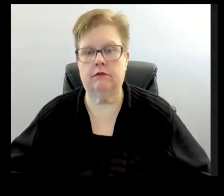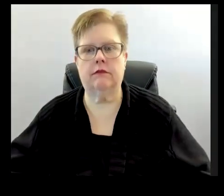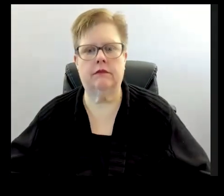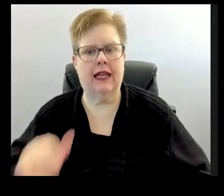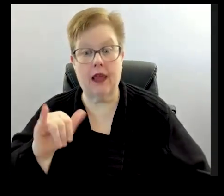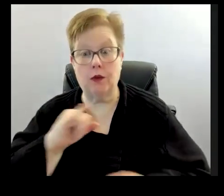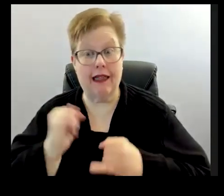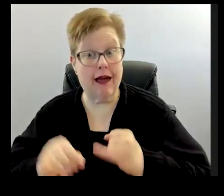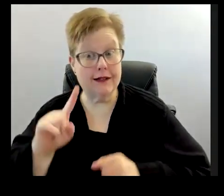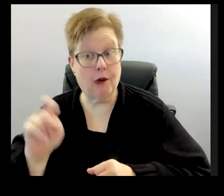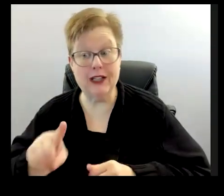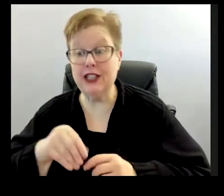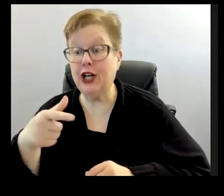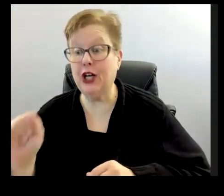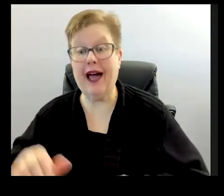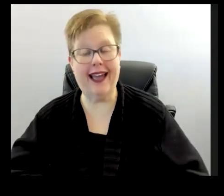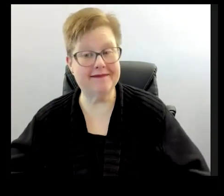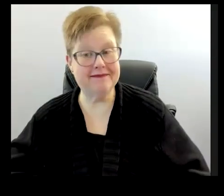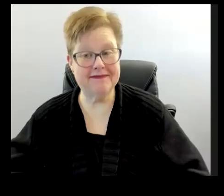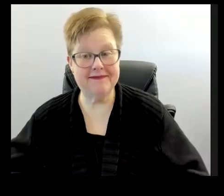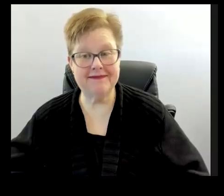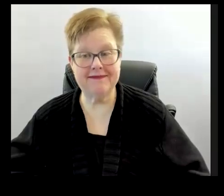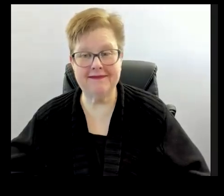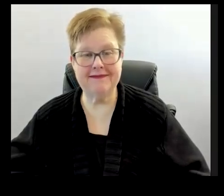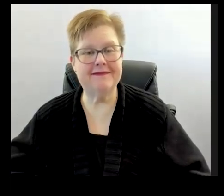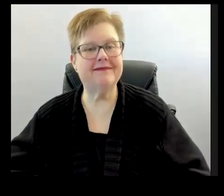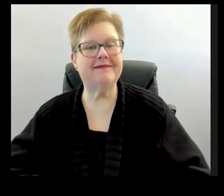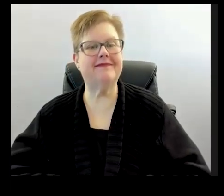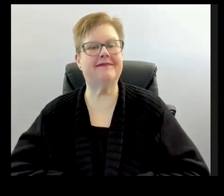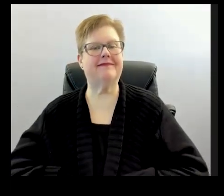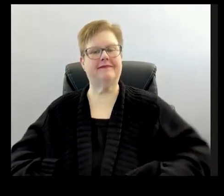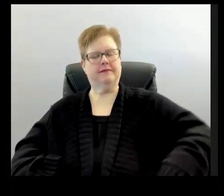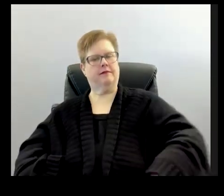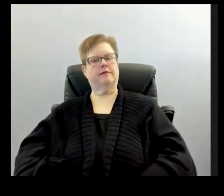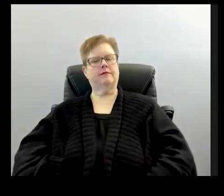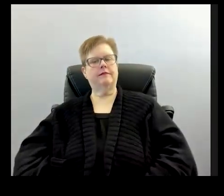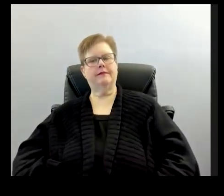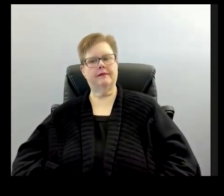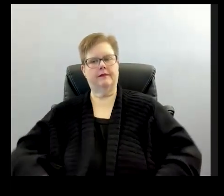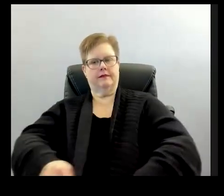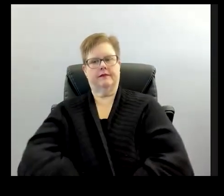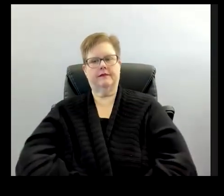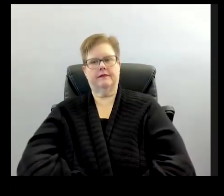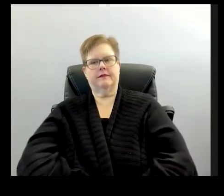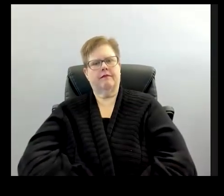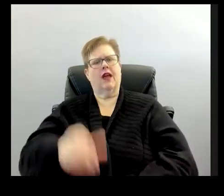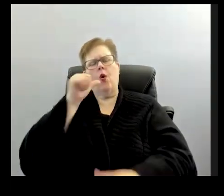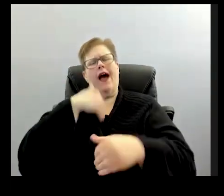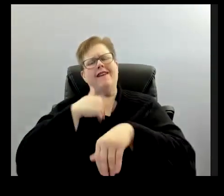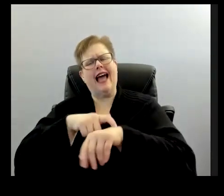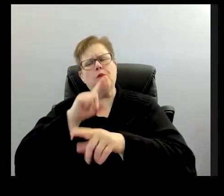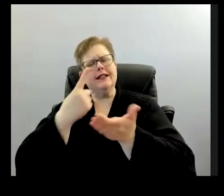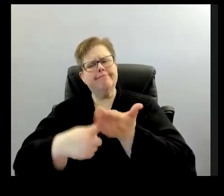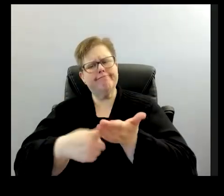was the last question in the QA. Um, so we don't really have time to discuss it, but